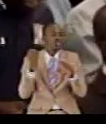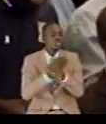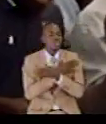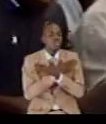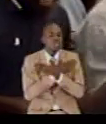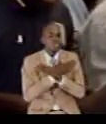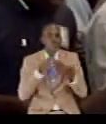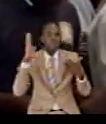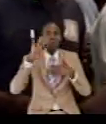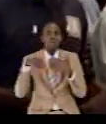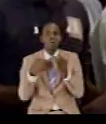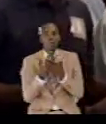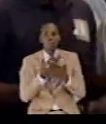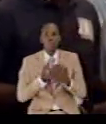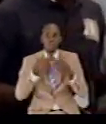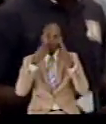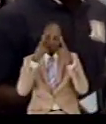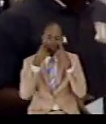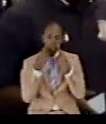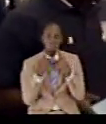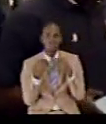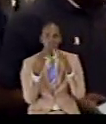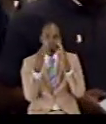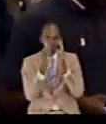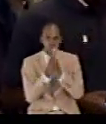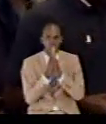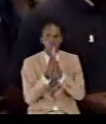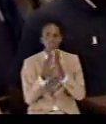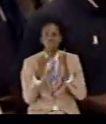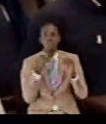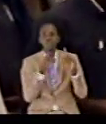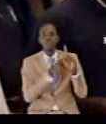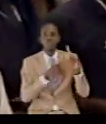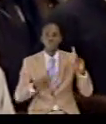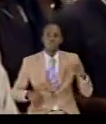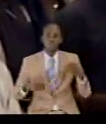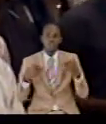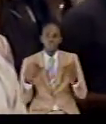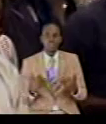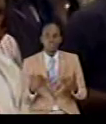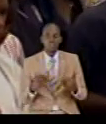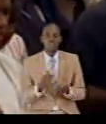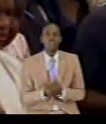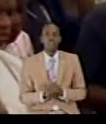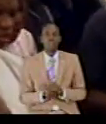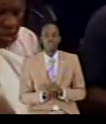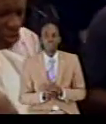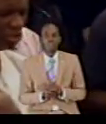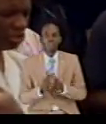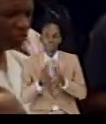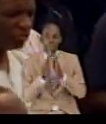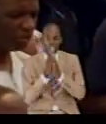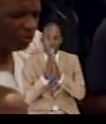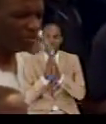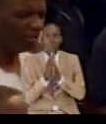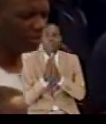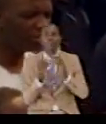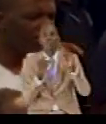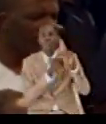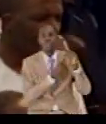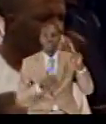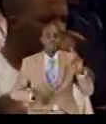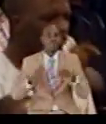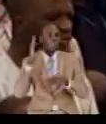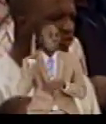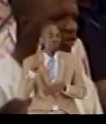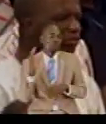my tears. Open your mouth wide and I will feel it. Open your mouth wide and I will